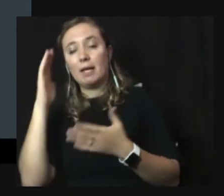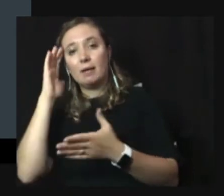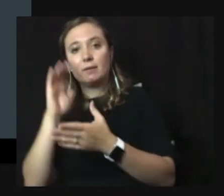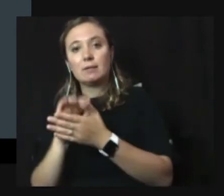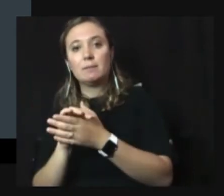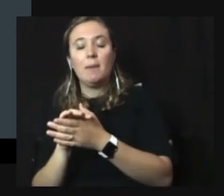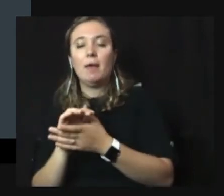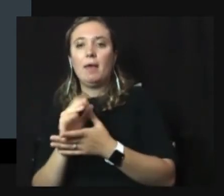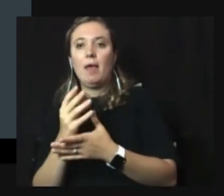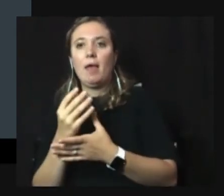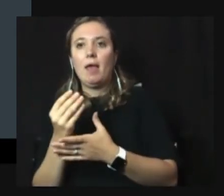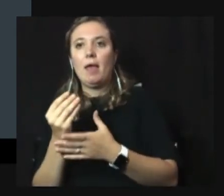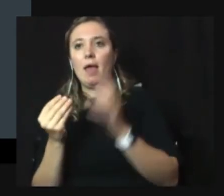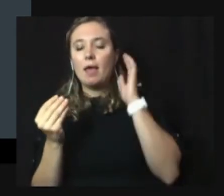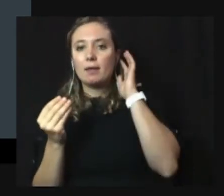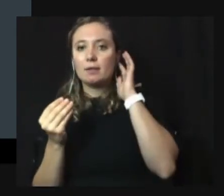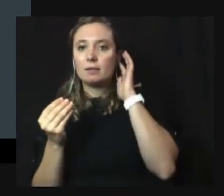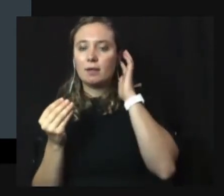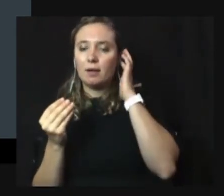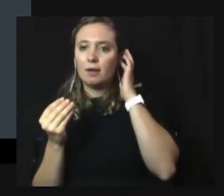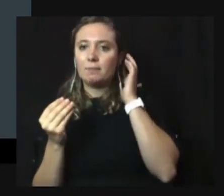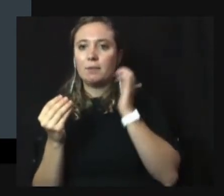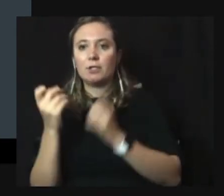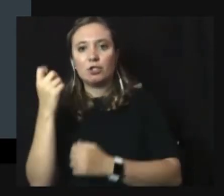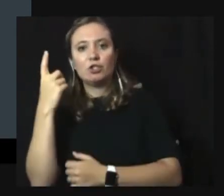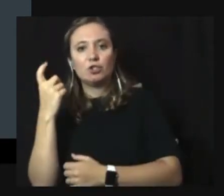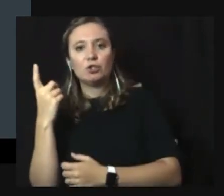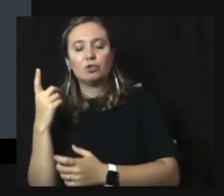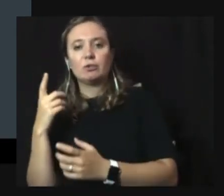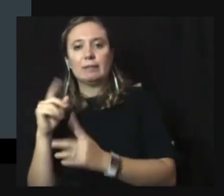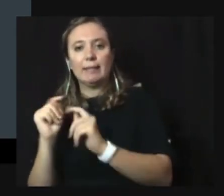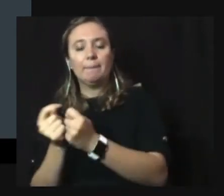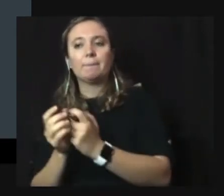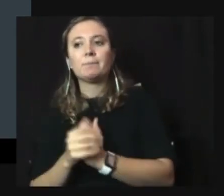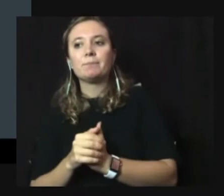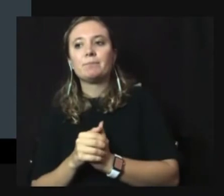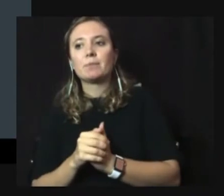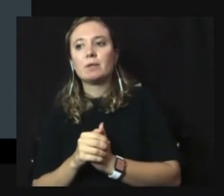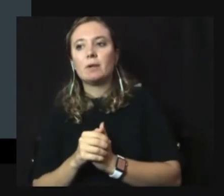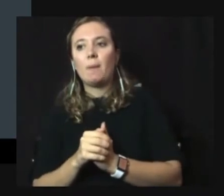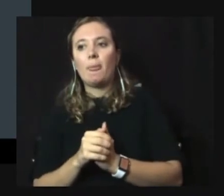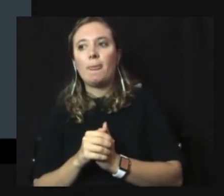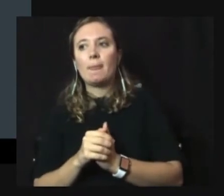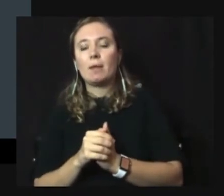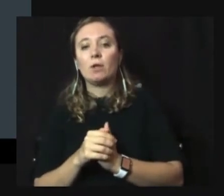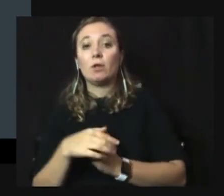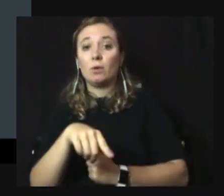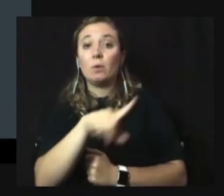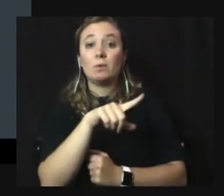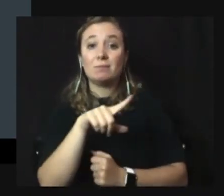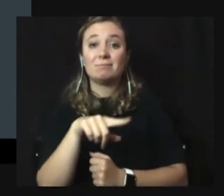you may and likely will experience some kind of ableism.